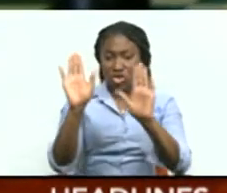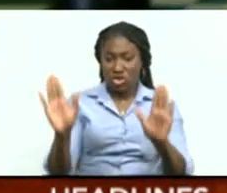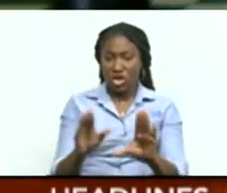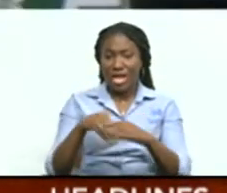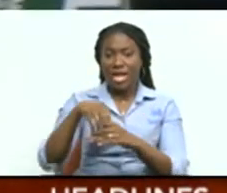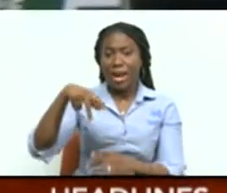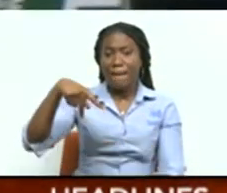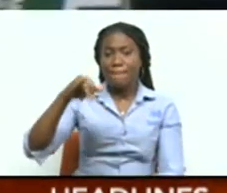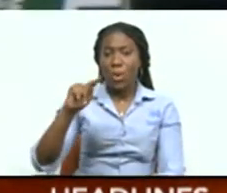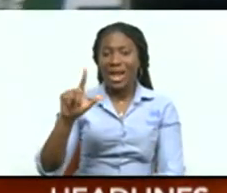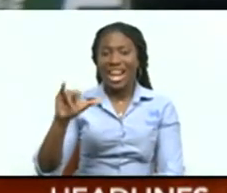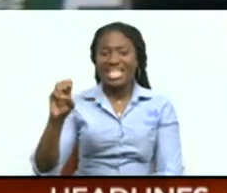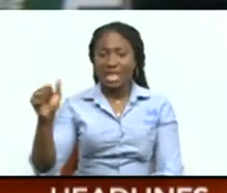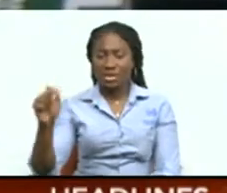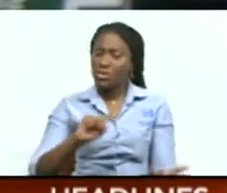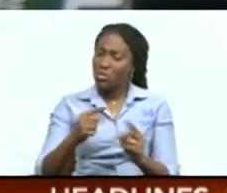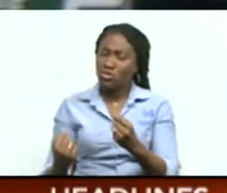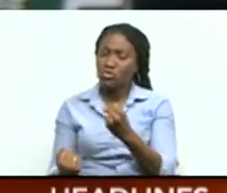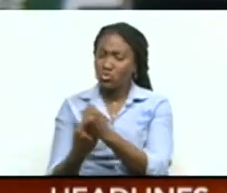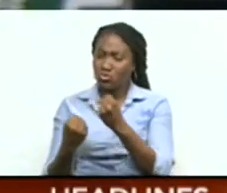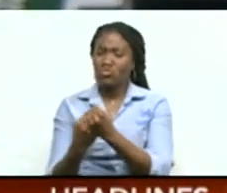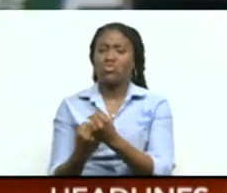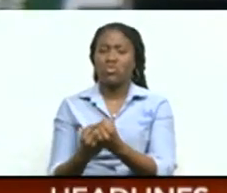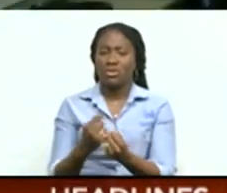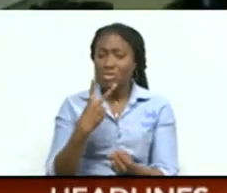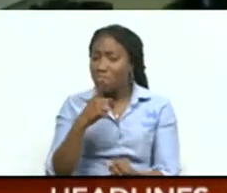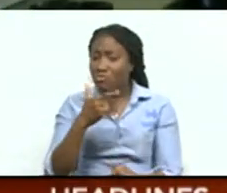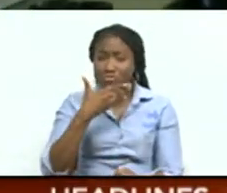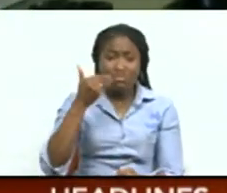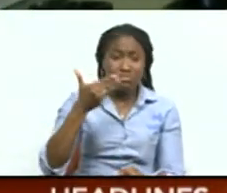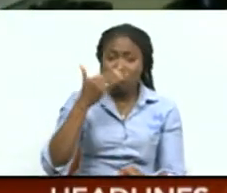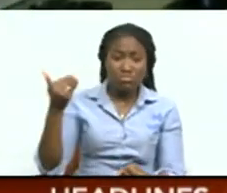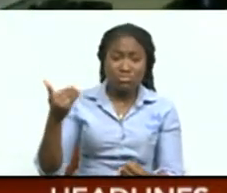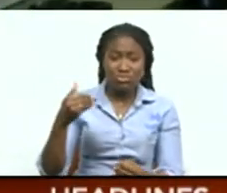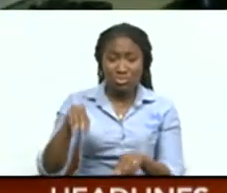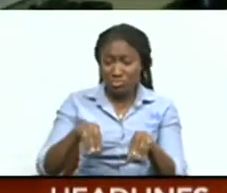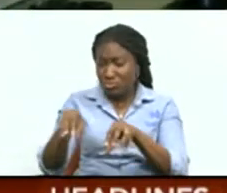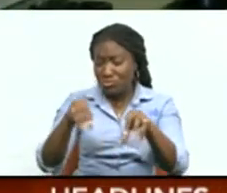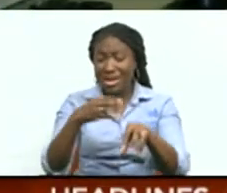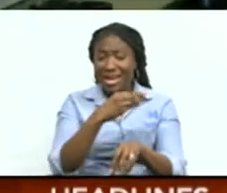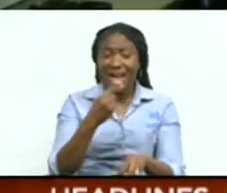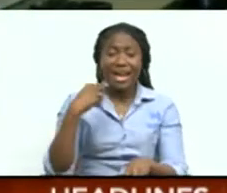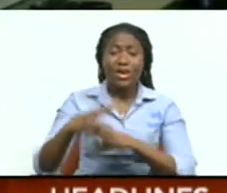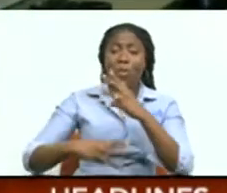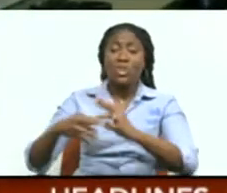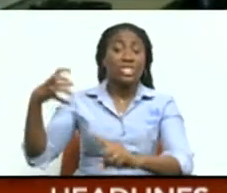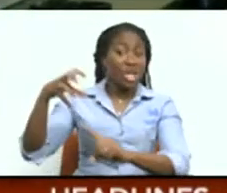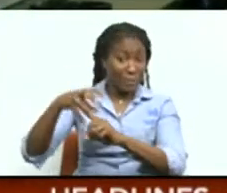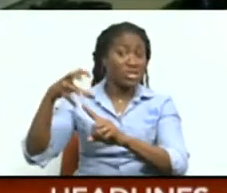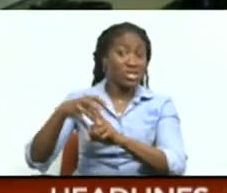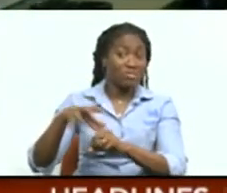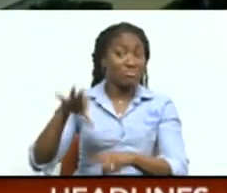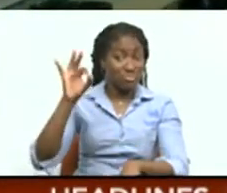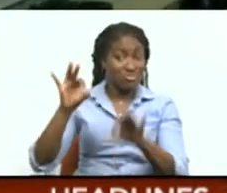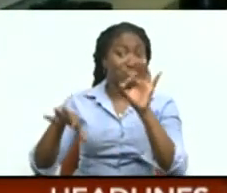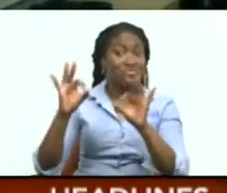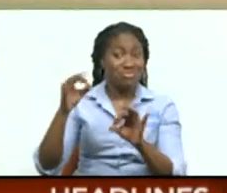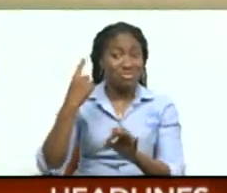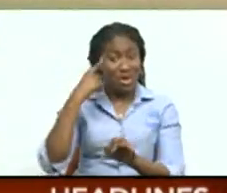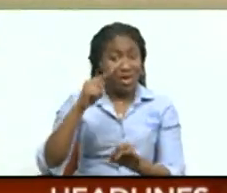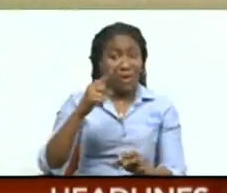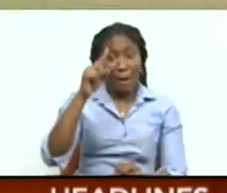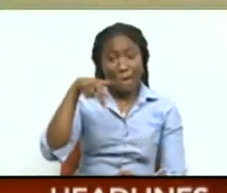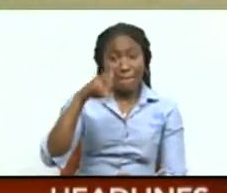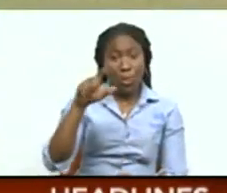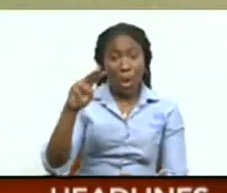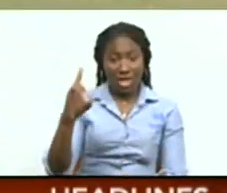2 p.m. Go and support as they vie for top spots and a spot in the World Championships to be held in Poland. And